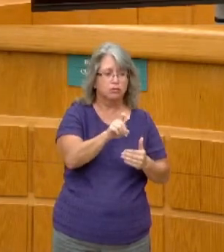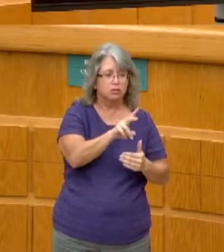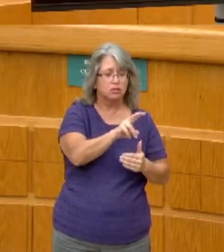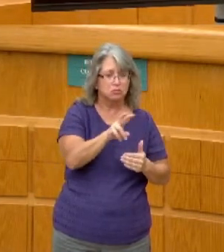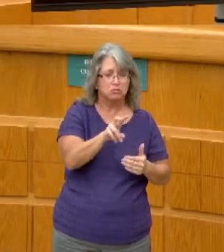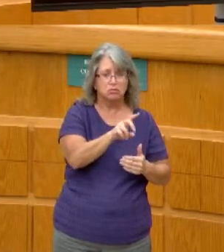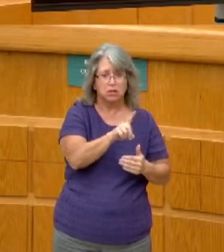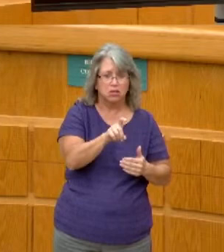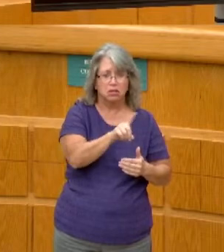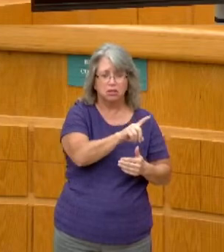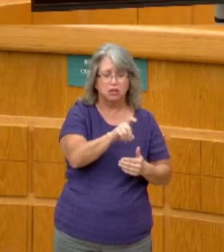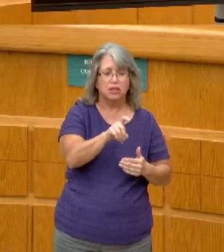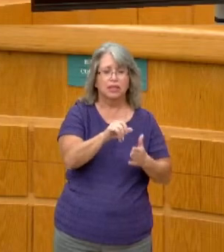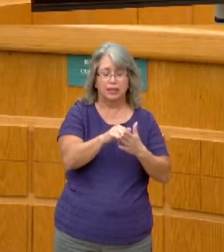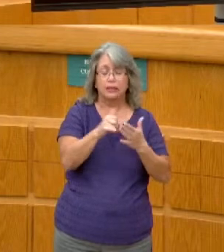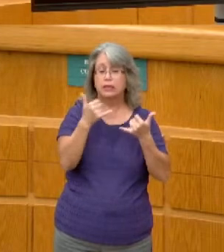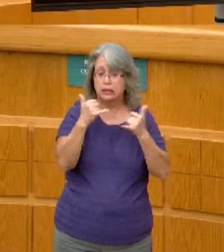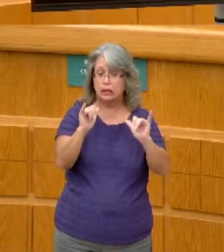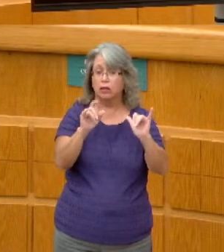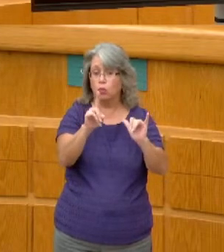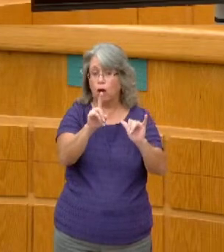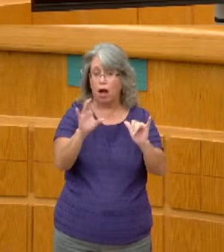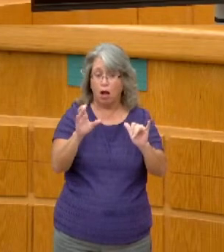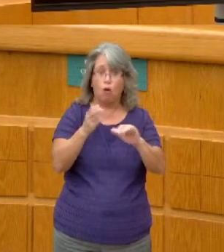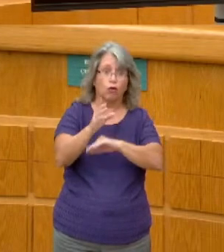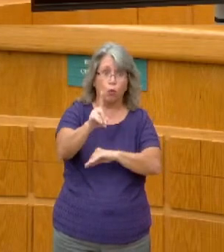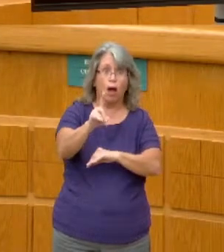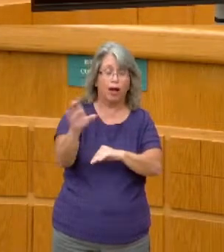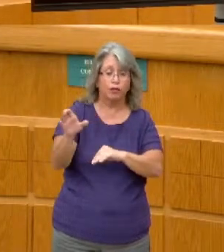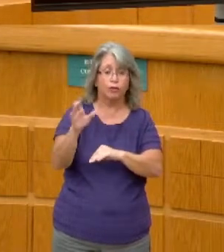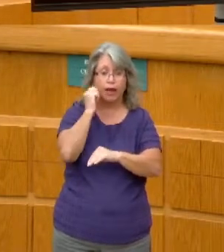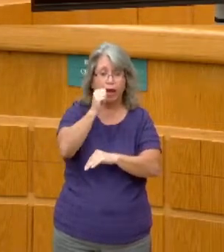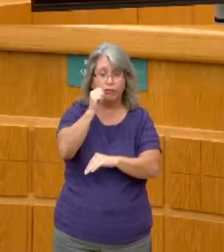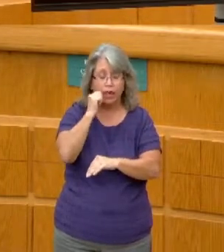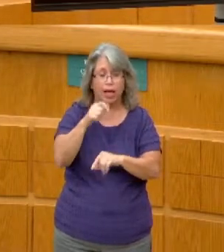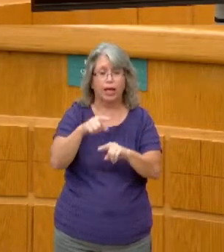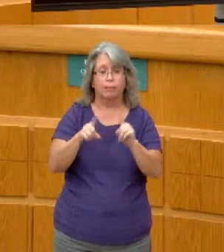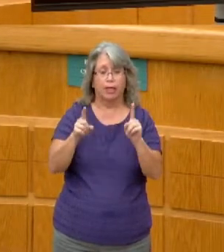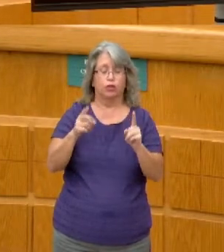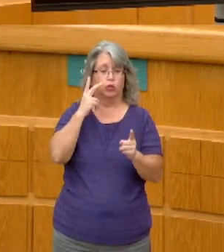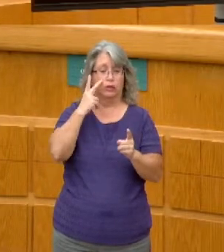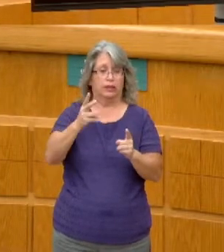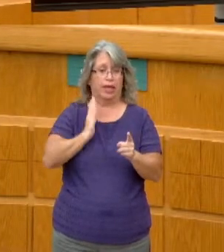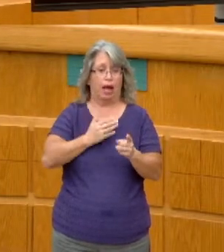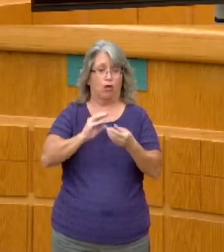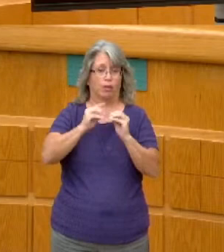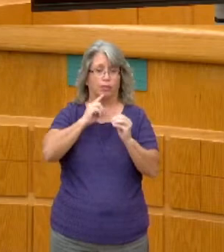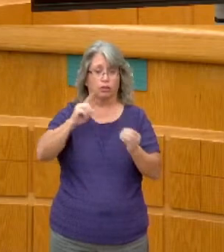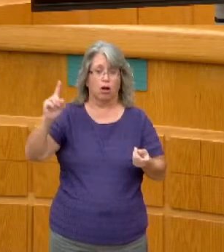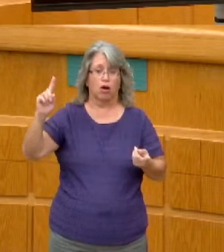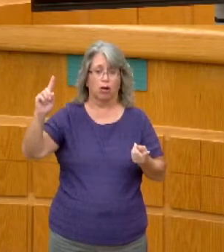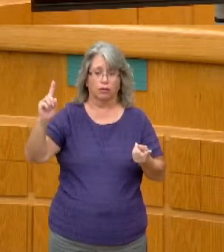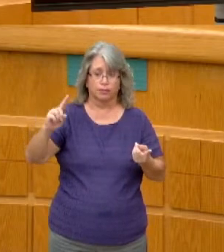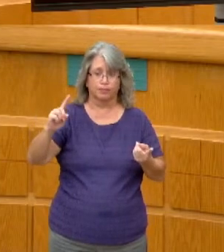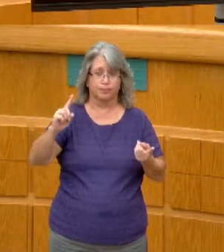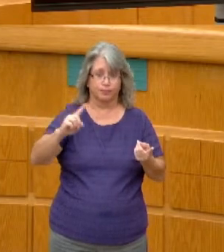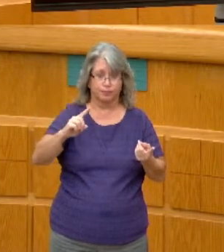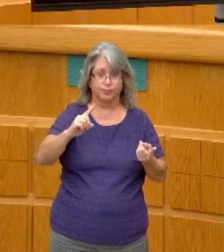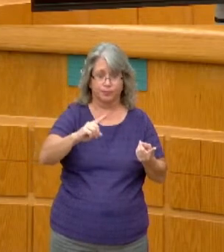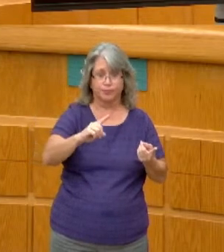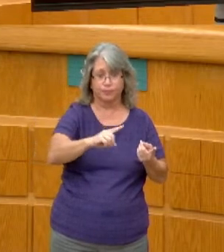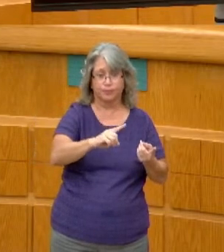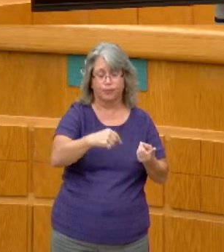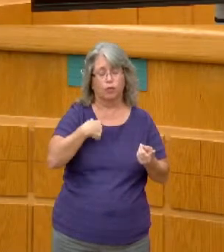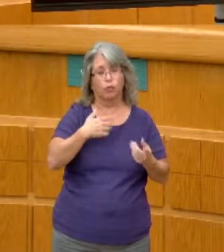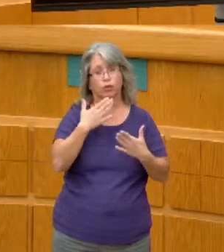COVID cases here in Nueces County per day. But again, you can see that these numbers are obviously coming down, so we're grateful